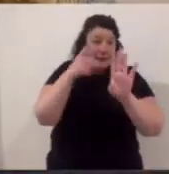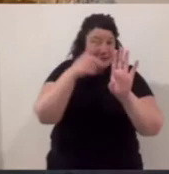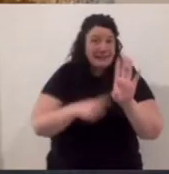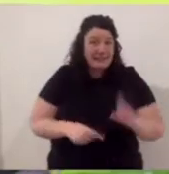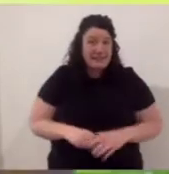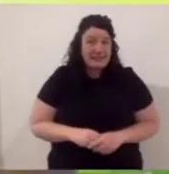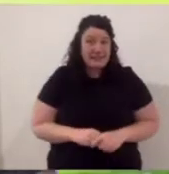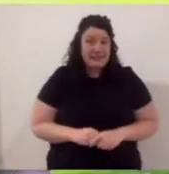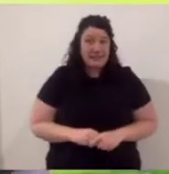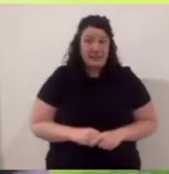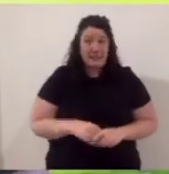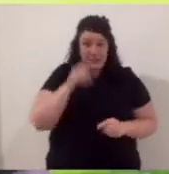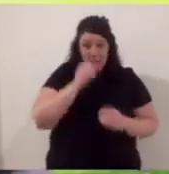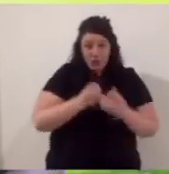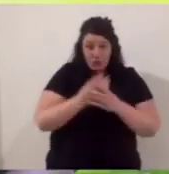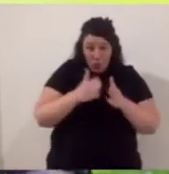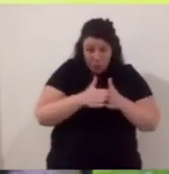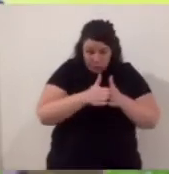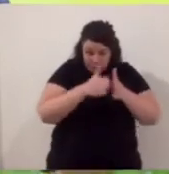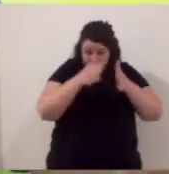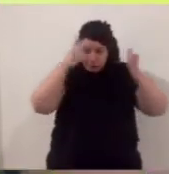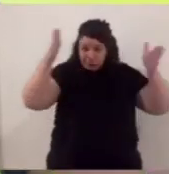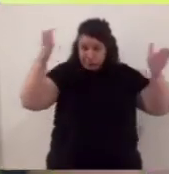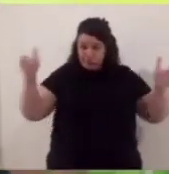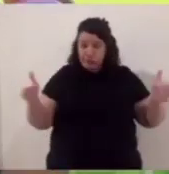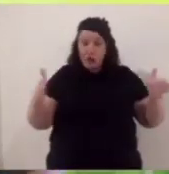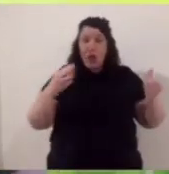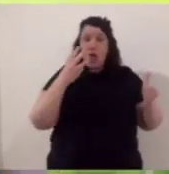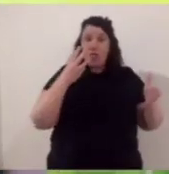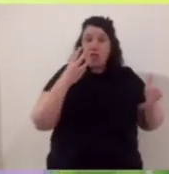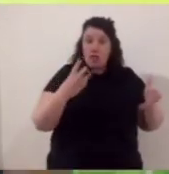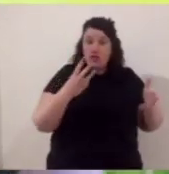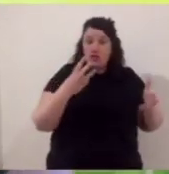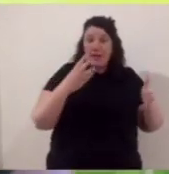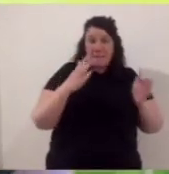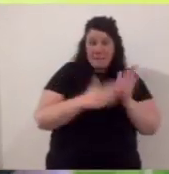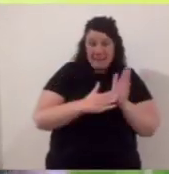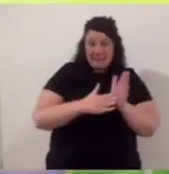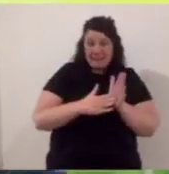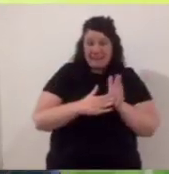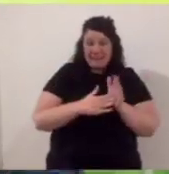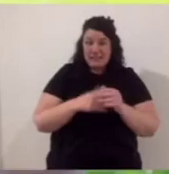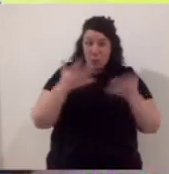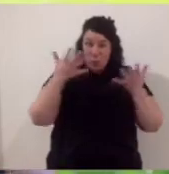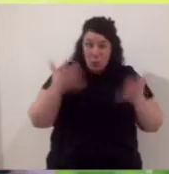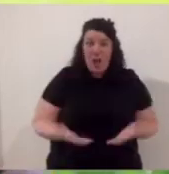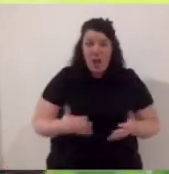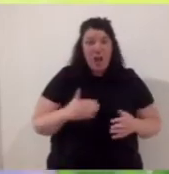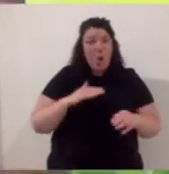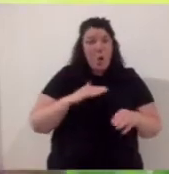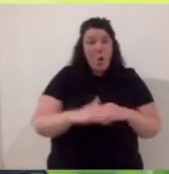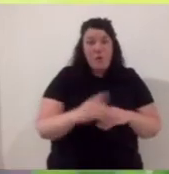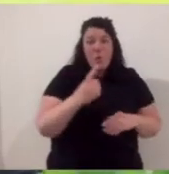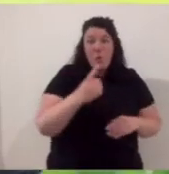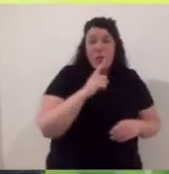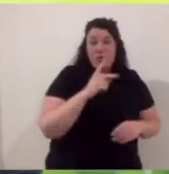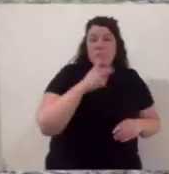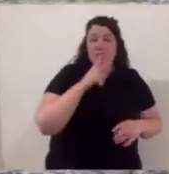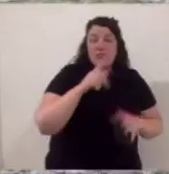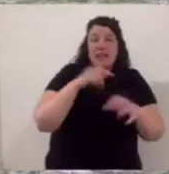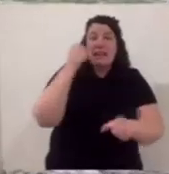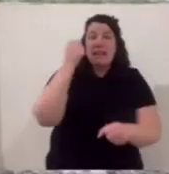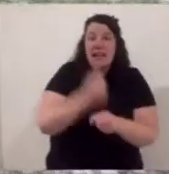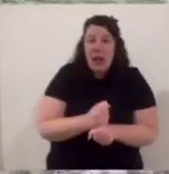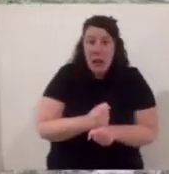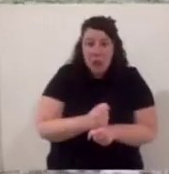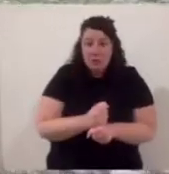tens of millions of years. Now, they can grow over 3 meters in length. They can weigh up to a couple of 100 kilos.